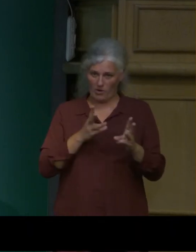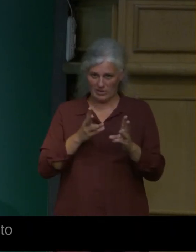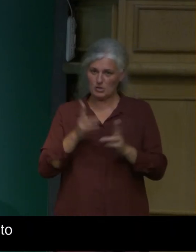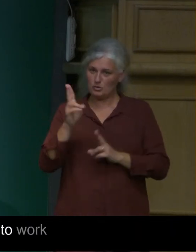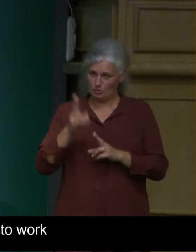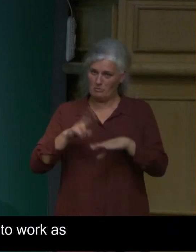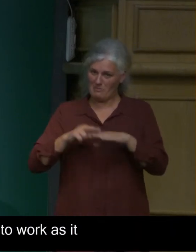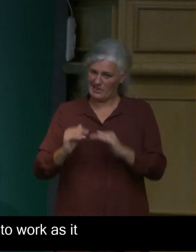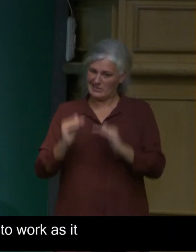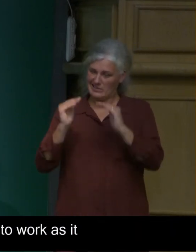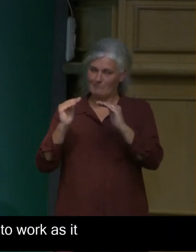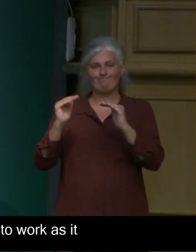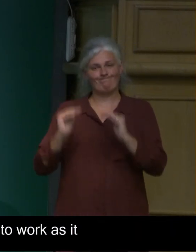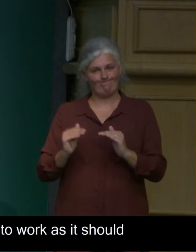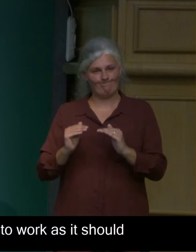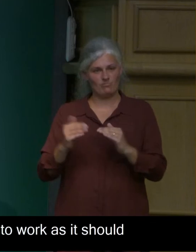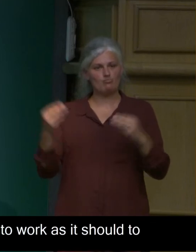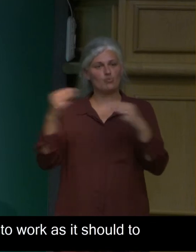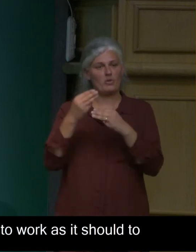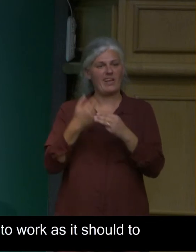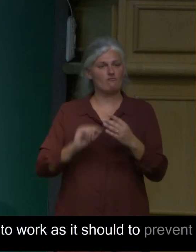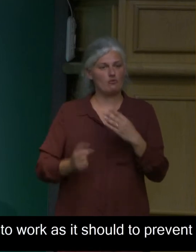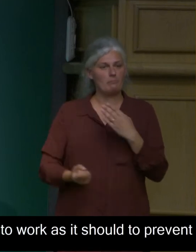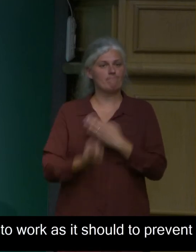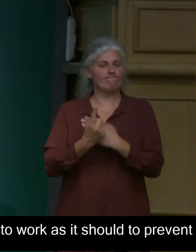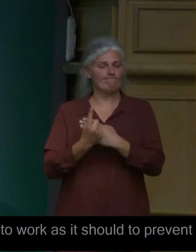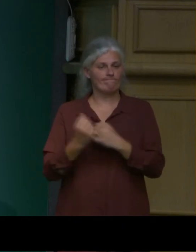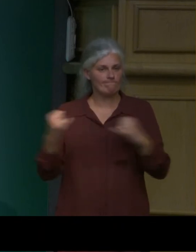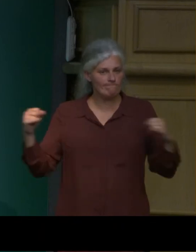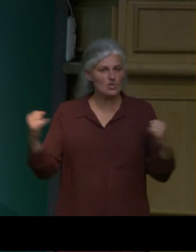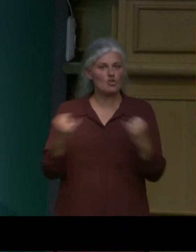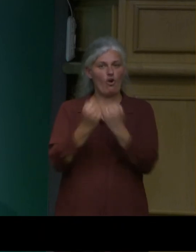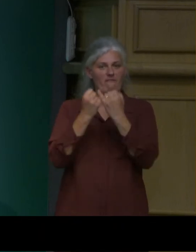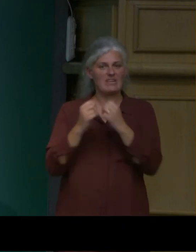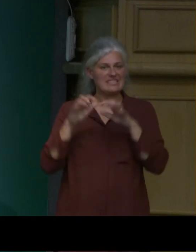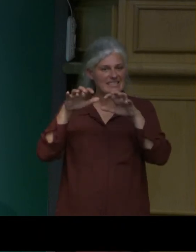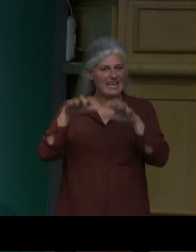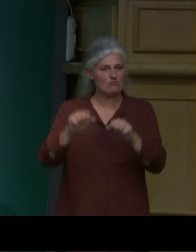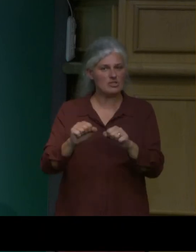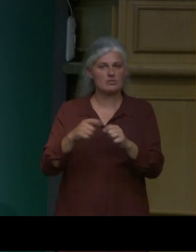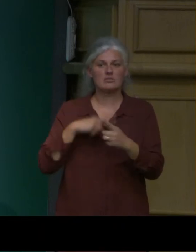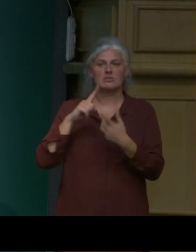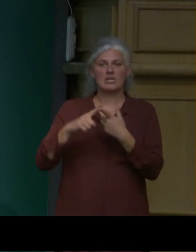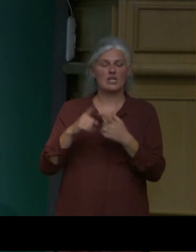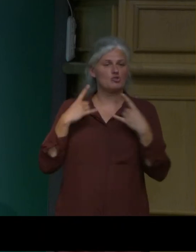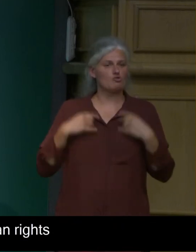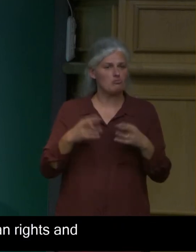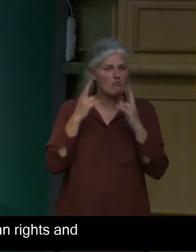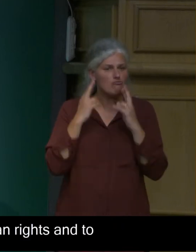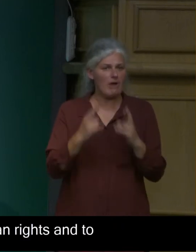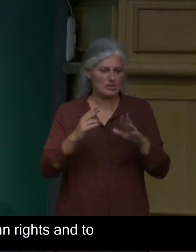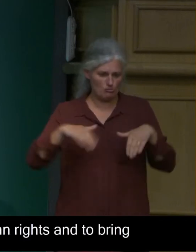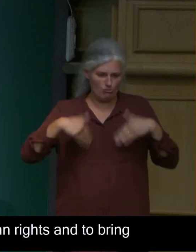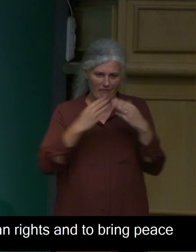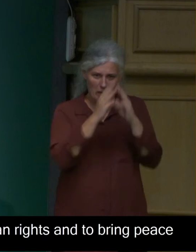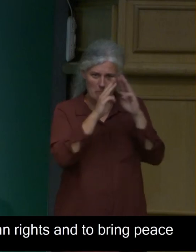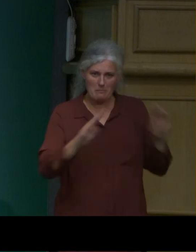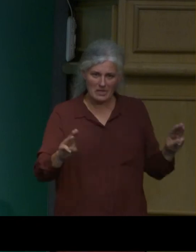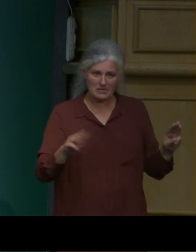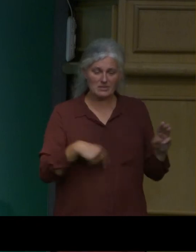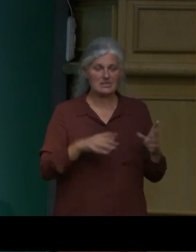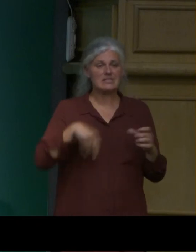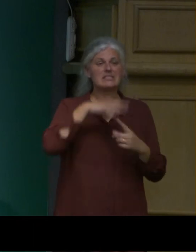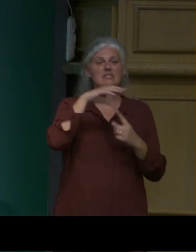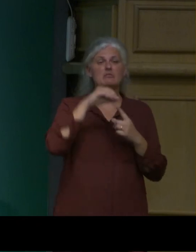should to prevent conflict and aggression to protect human rights and to bring peace with Justice especially in the